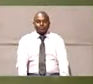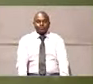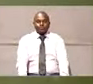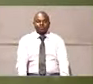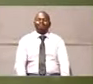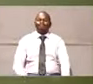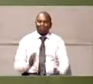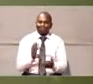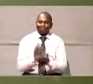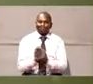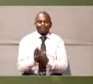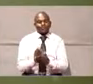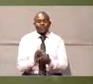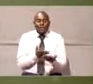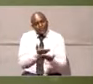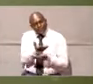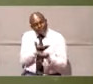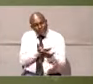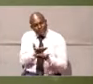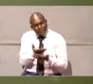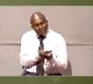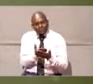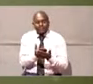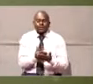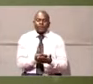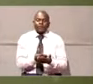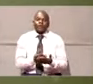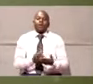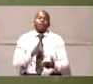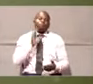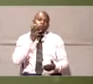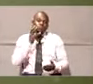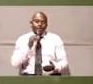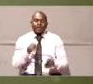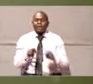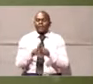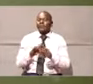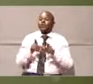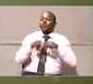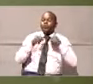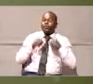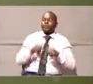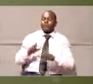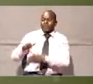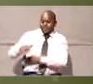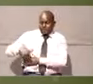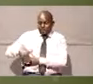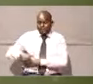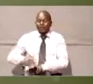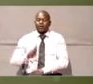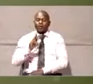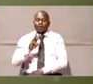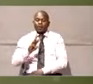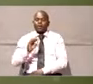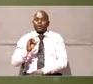And of course, that was a dialogue between our very own Michael Jordan Lukuma and Reverend Colonel William